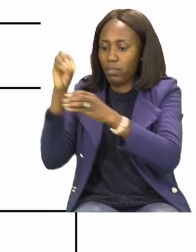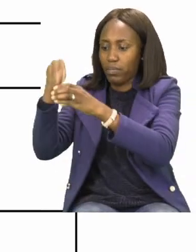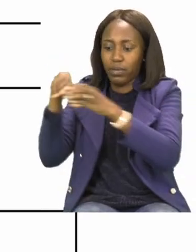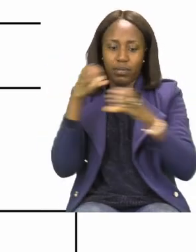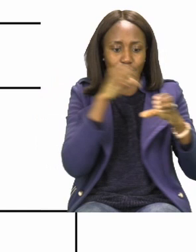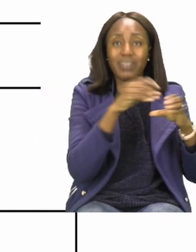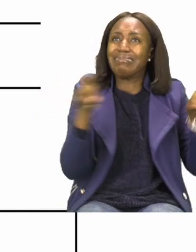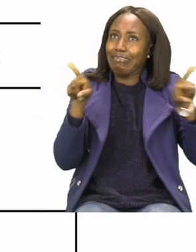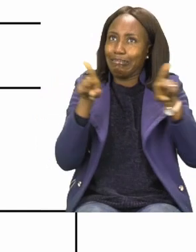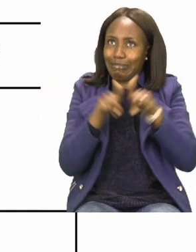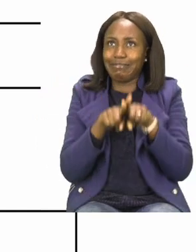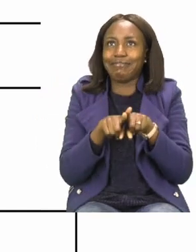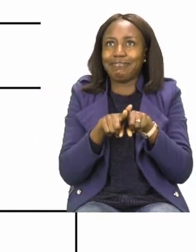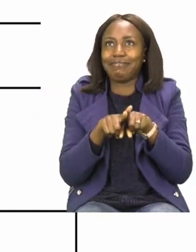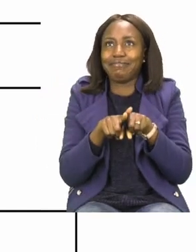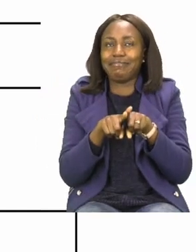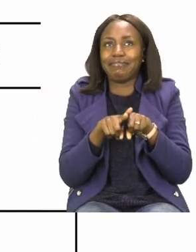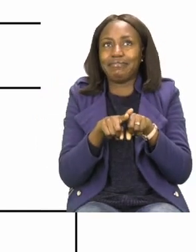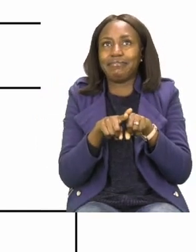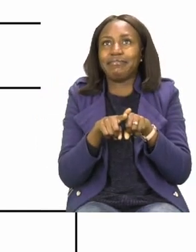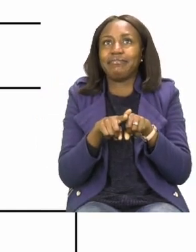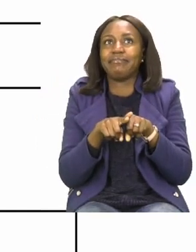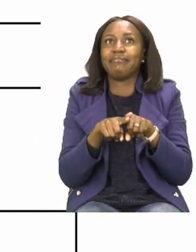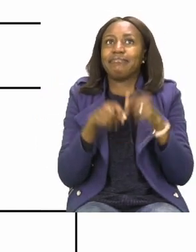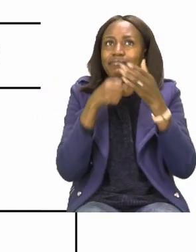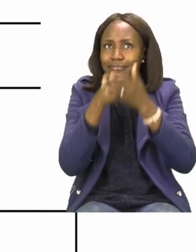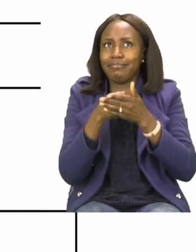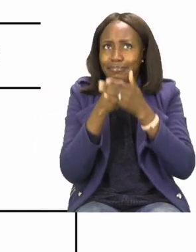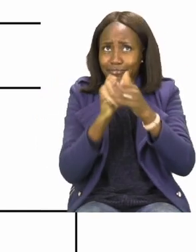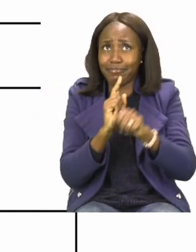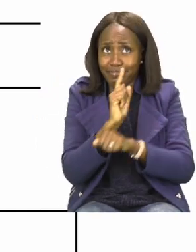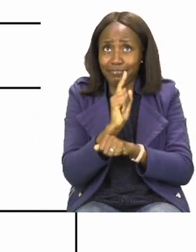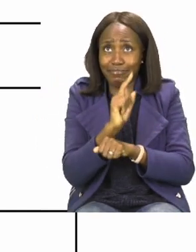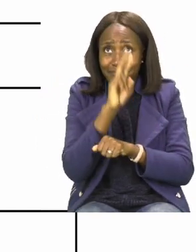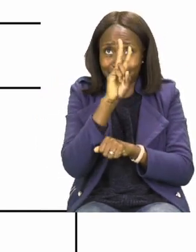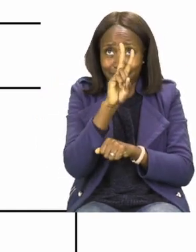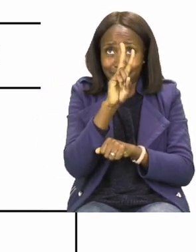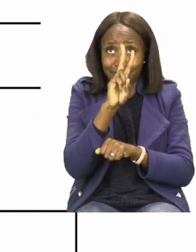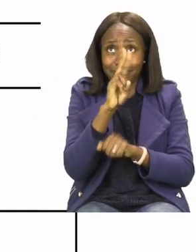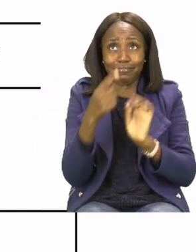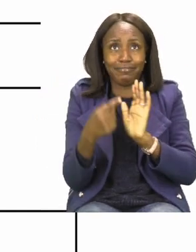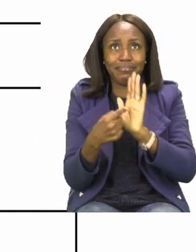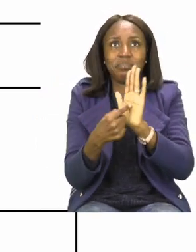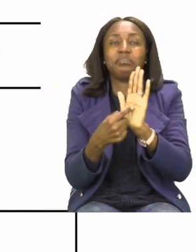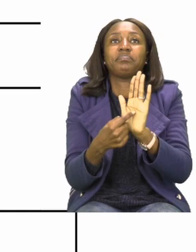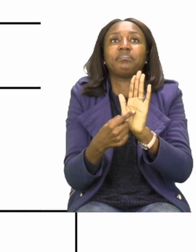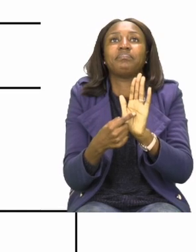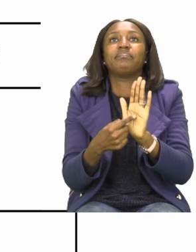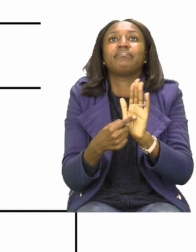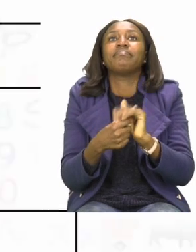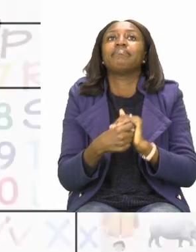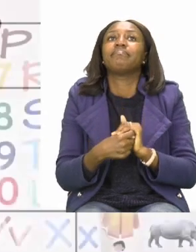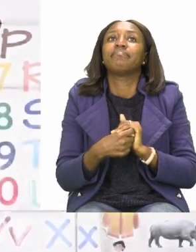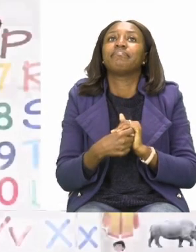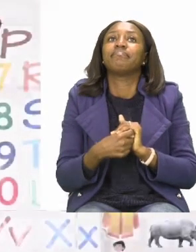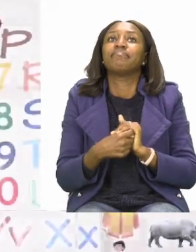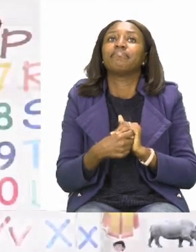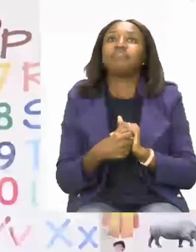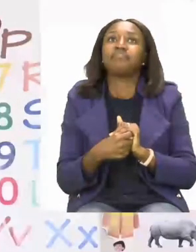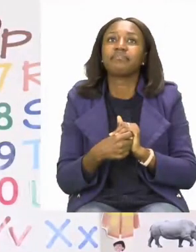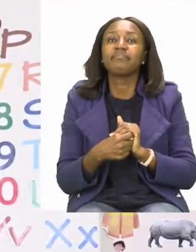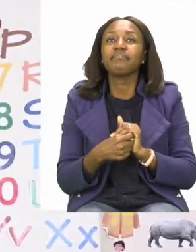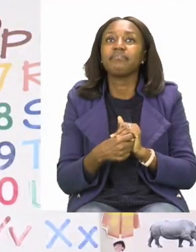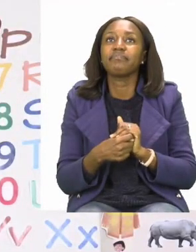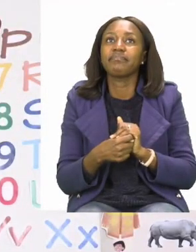equally. Let's now try and do the first two together. So we're going to